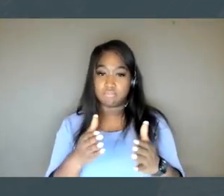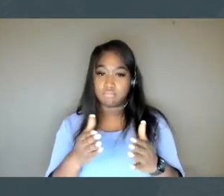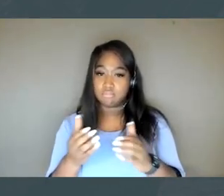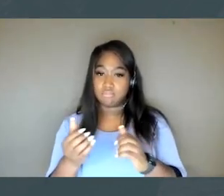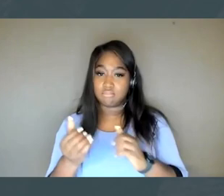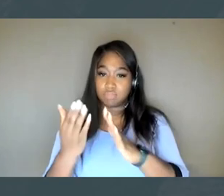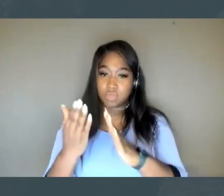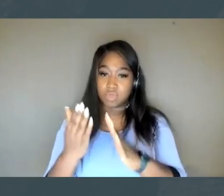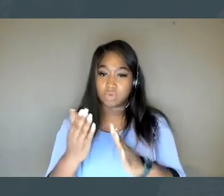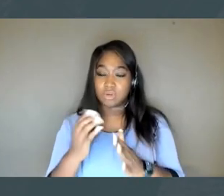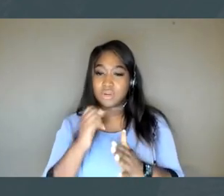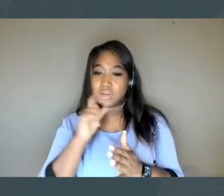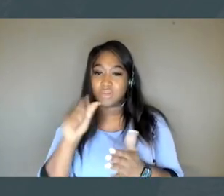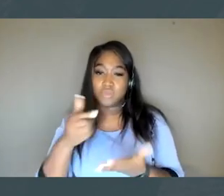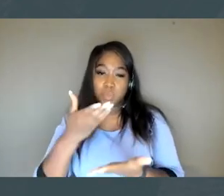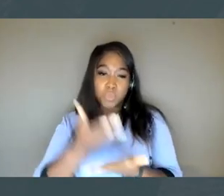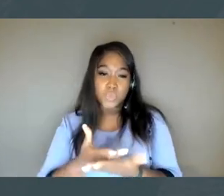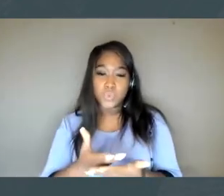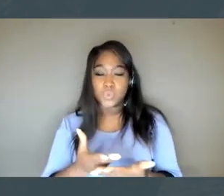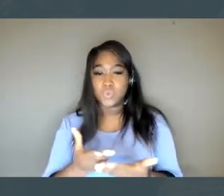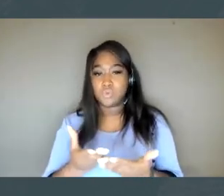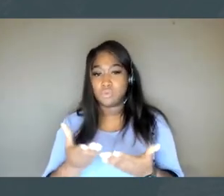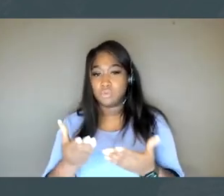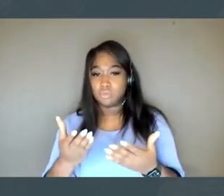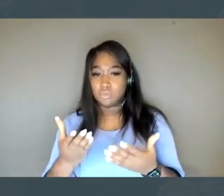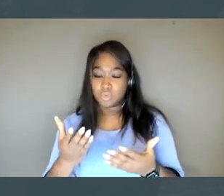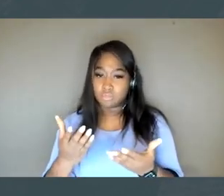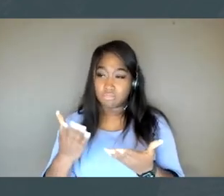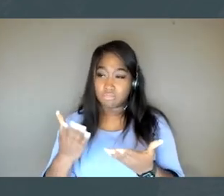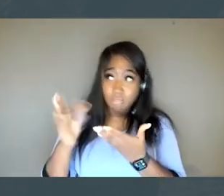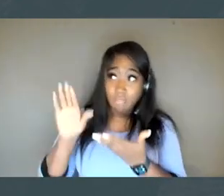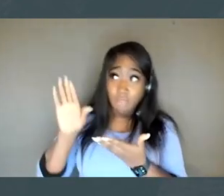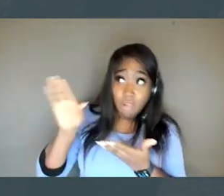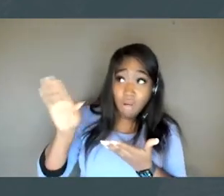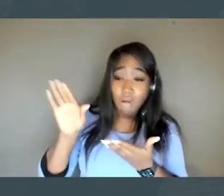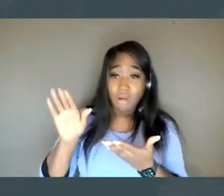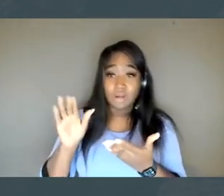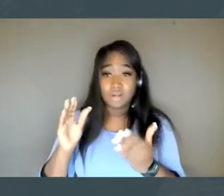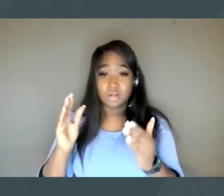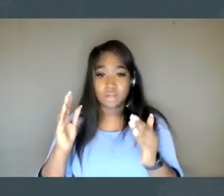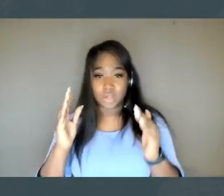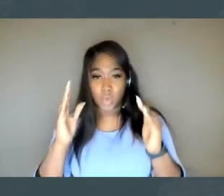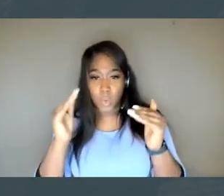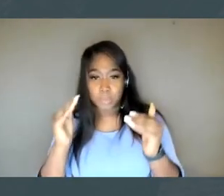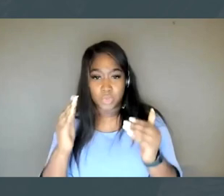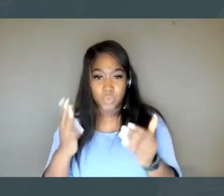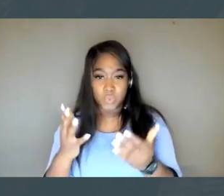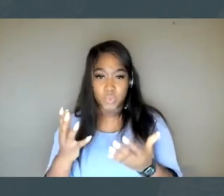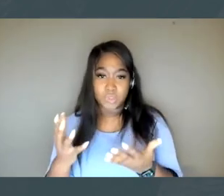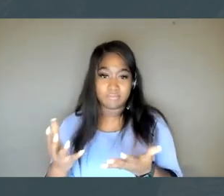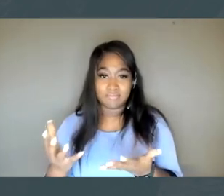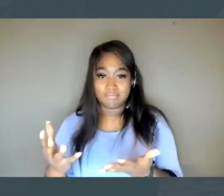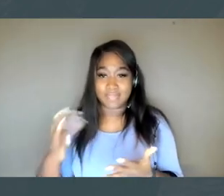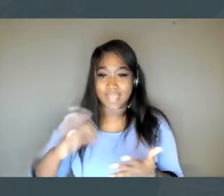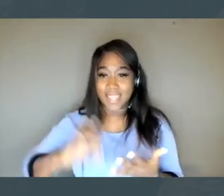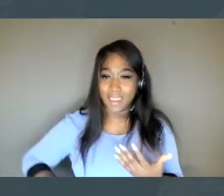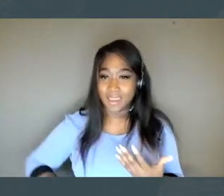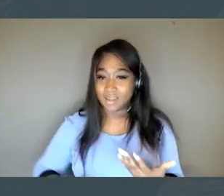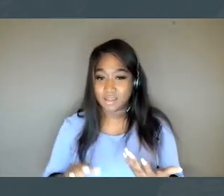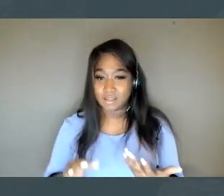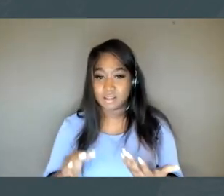case, not to hope to gain, because you have an awareness of